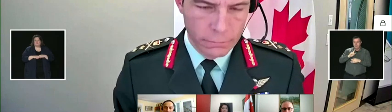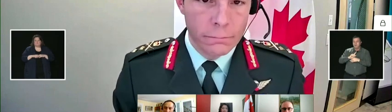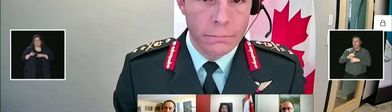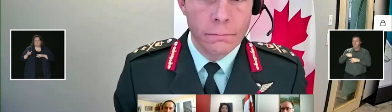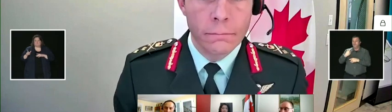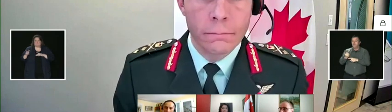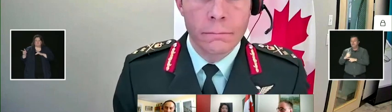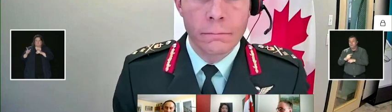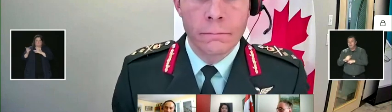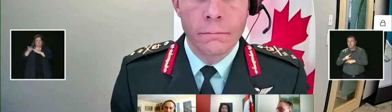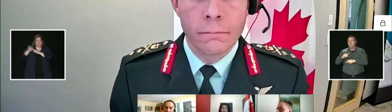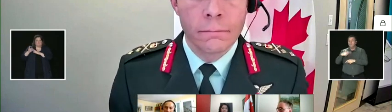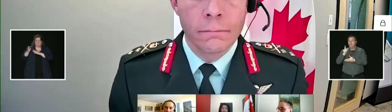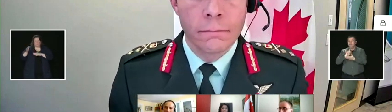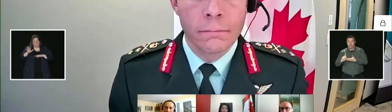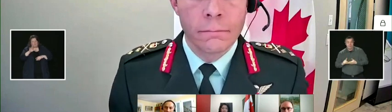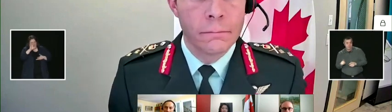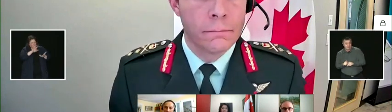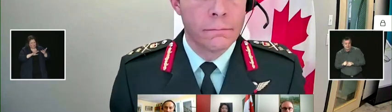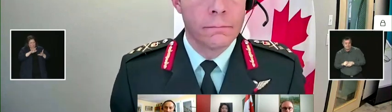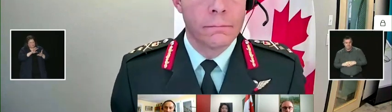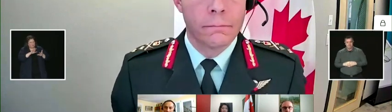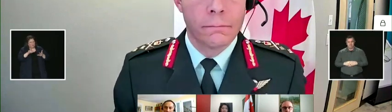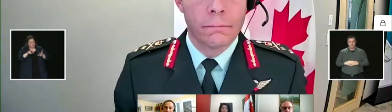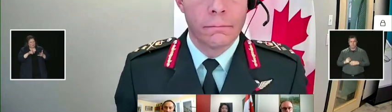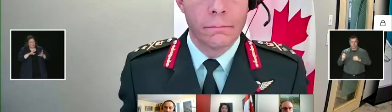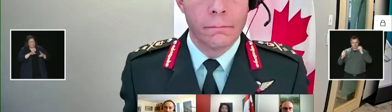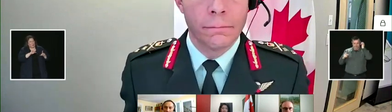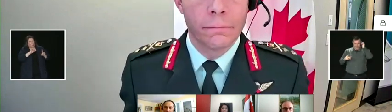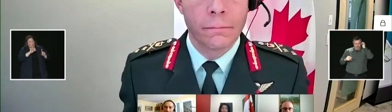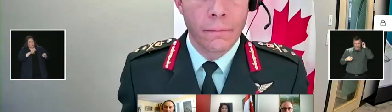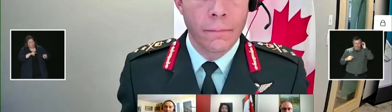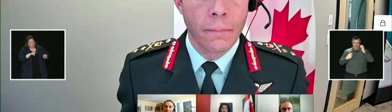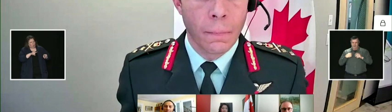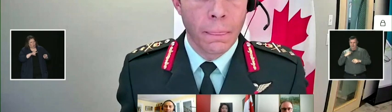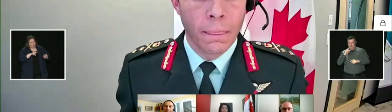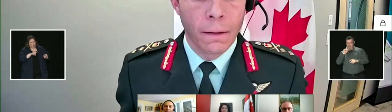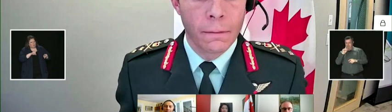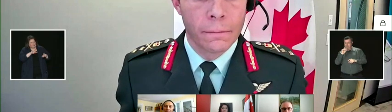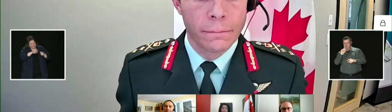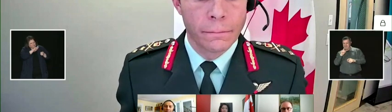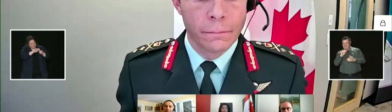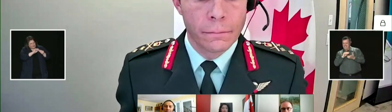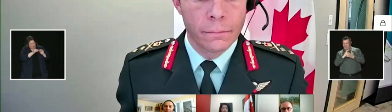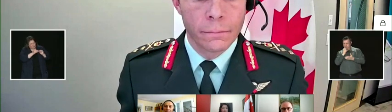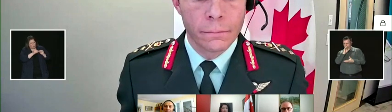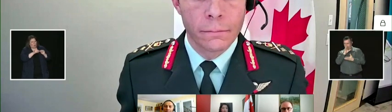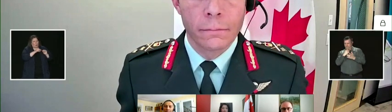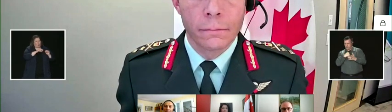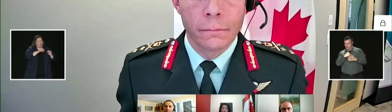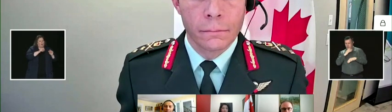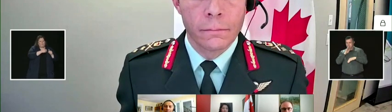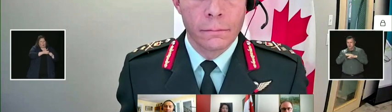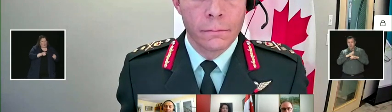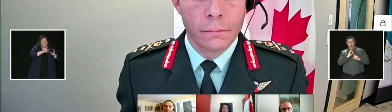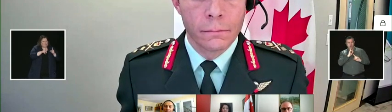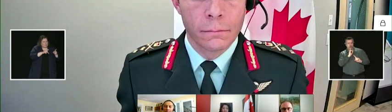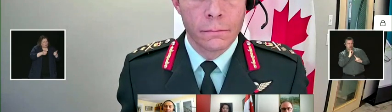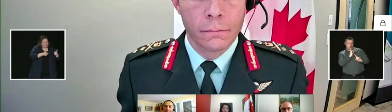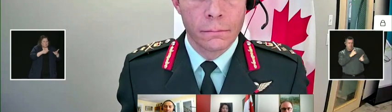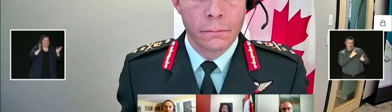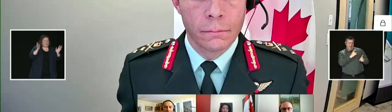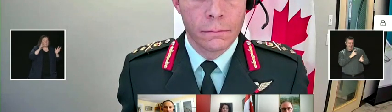Okay, I'm still a little confused by the idea that they're putting in orders versus per capita. But my second question is